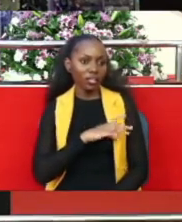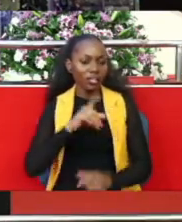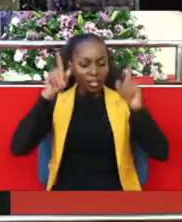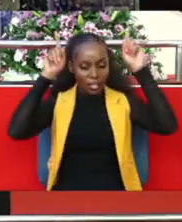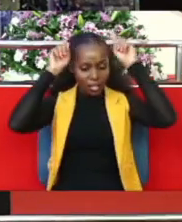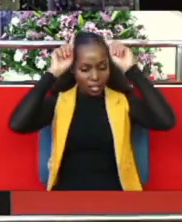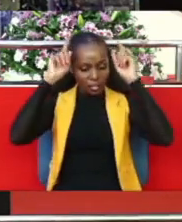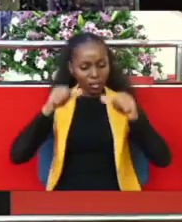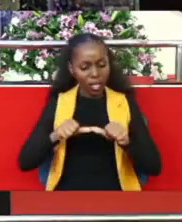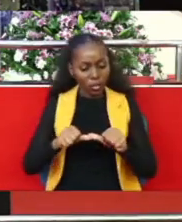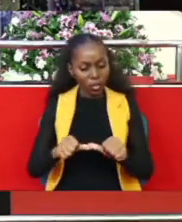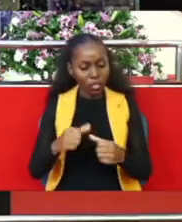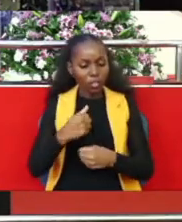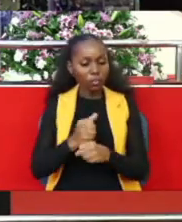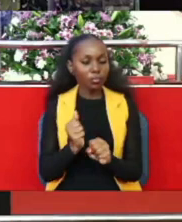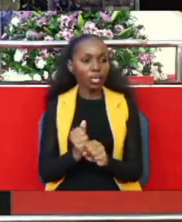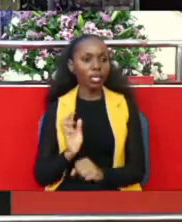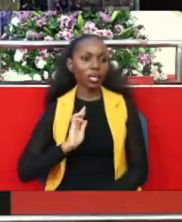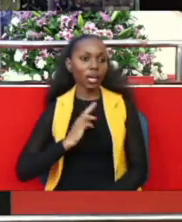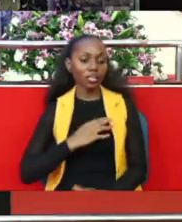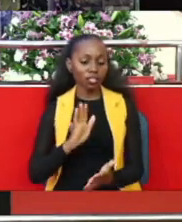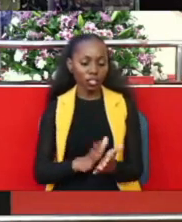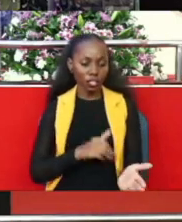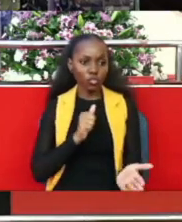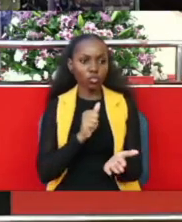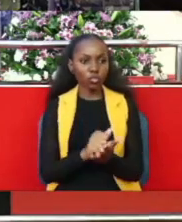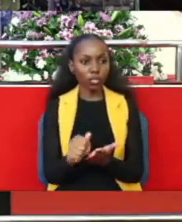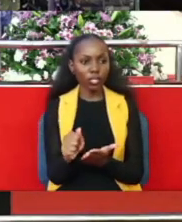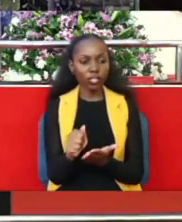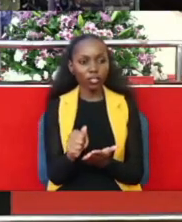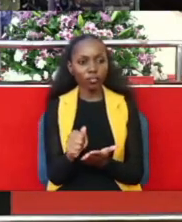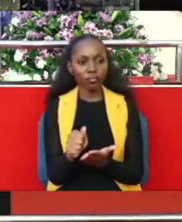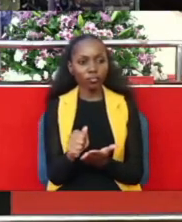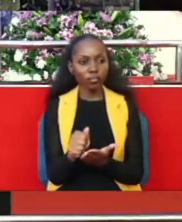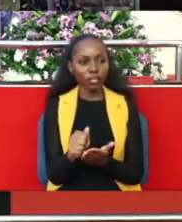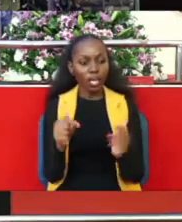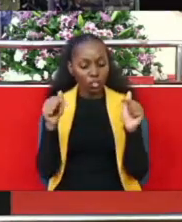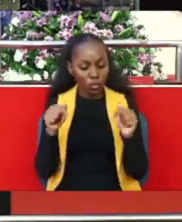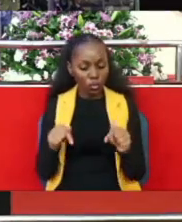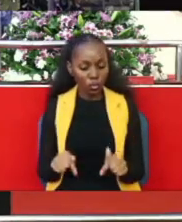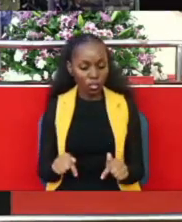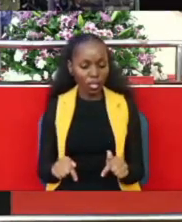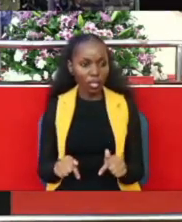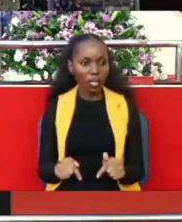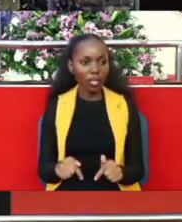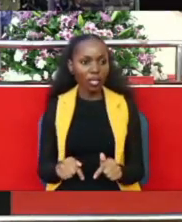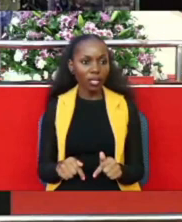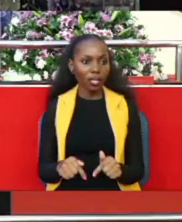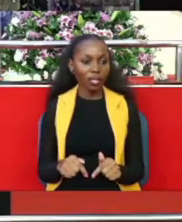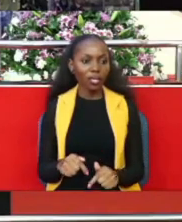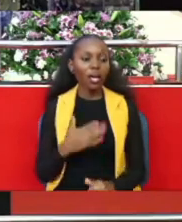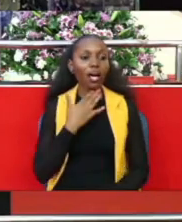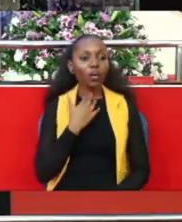live a defeated life. Ataendelea kutufanya tuwe tukuishi maisha ya kushindwa. And so today I just want us to look at that. Nataka